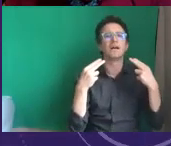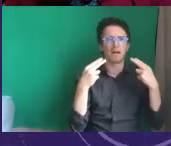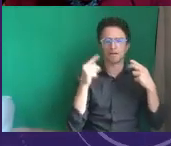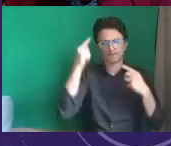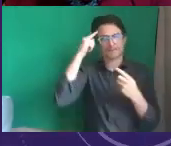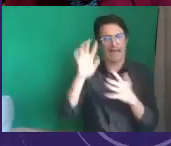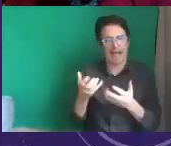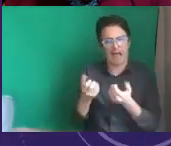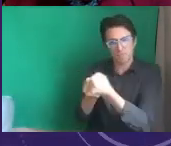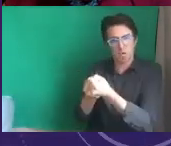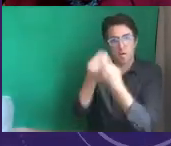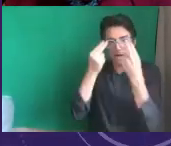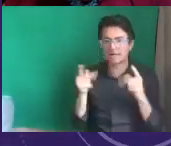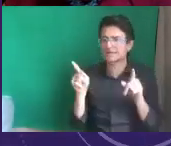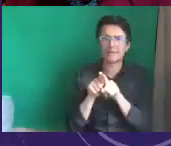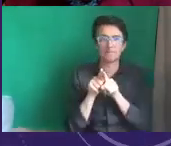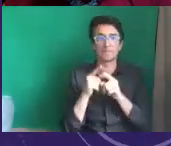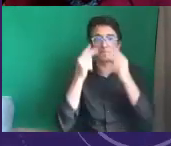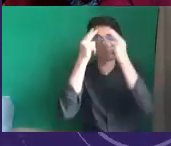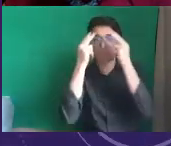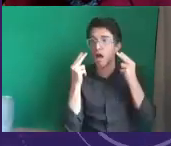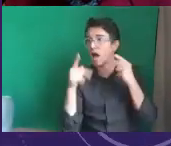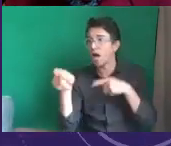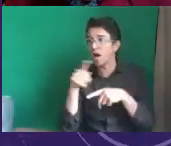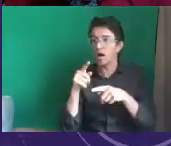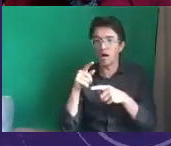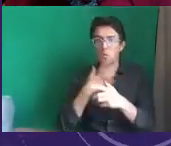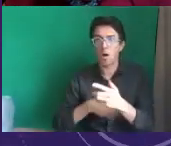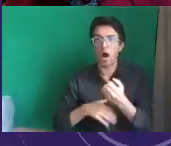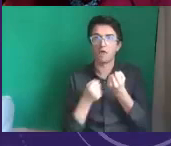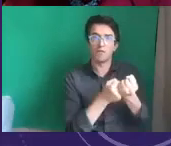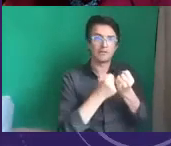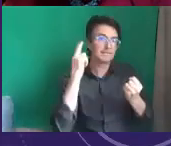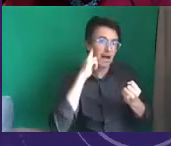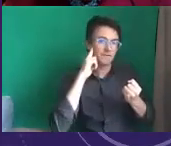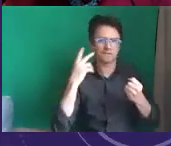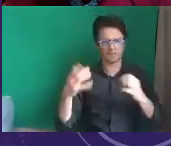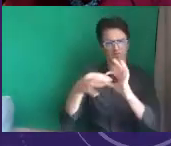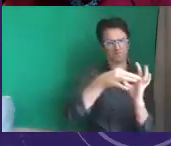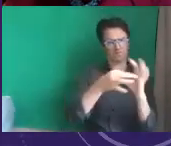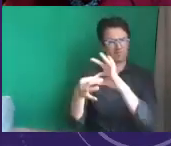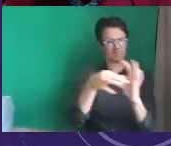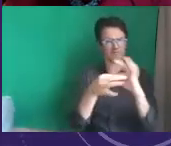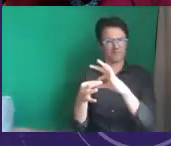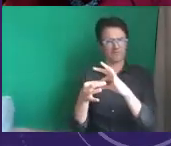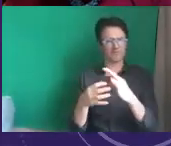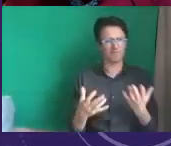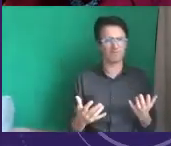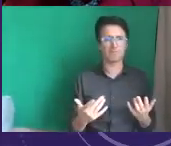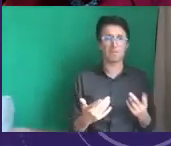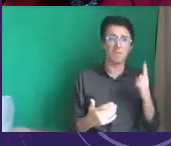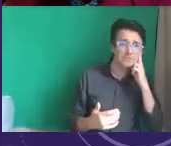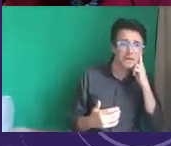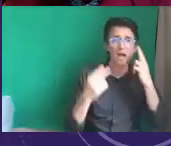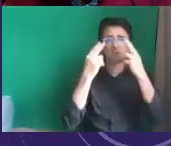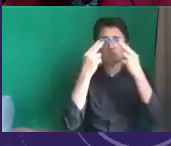deaf, those who are blind, those who are deafblind, and those with intellectual disabilities. Next